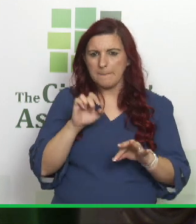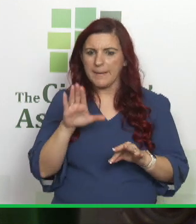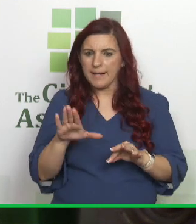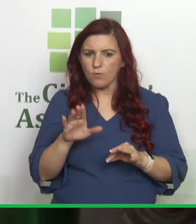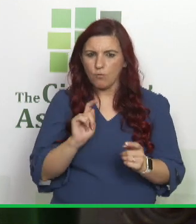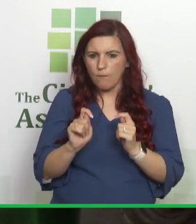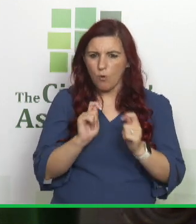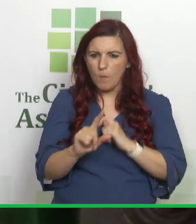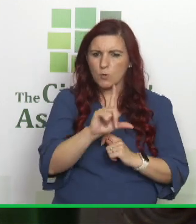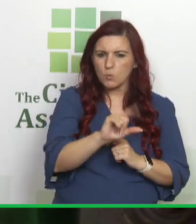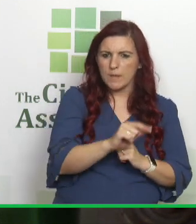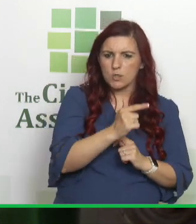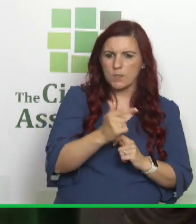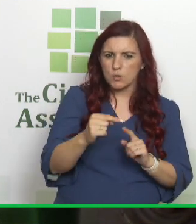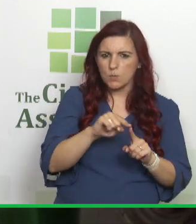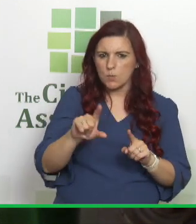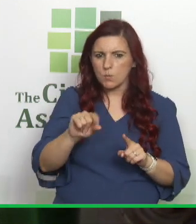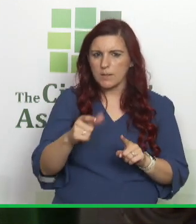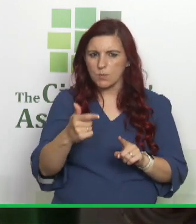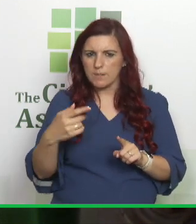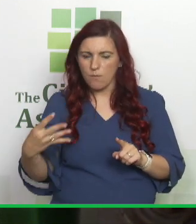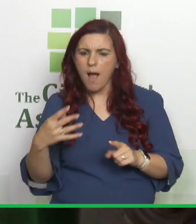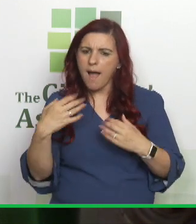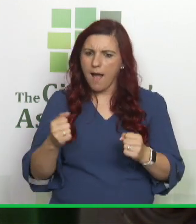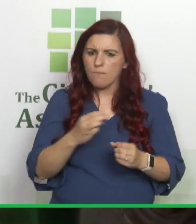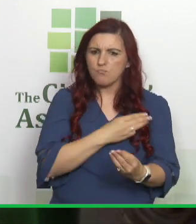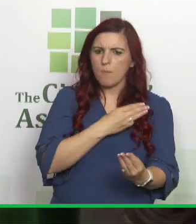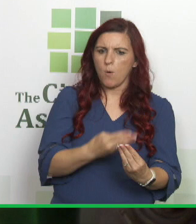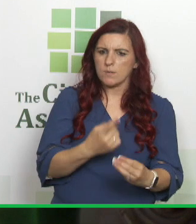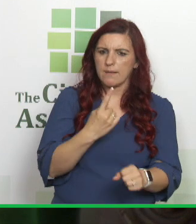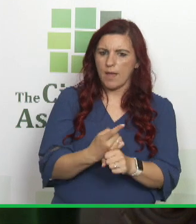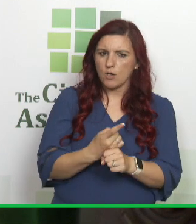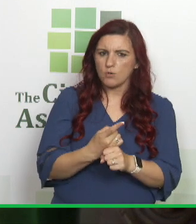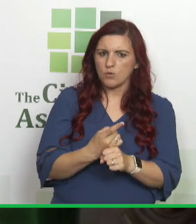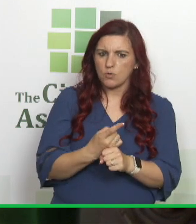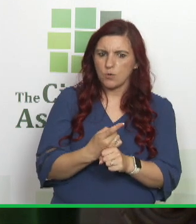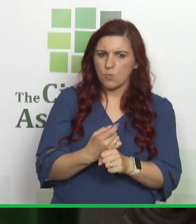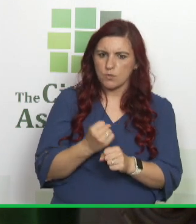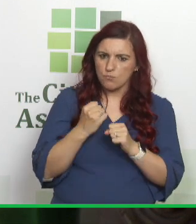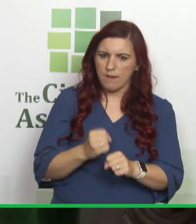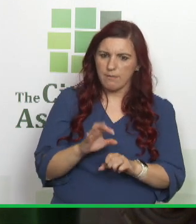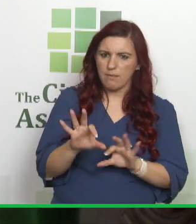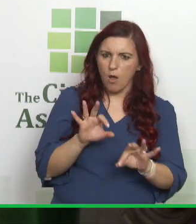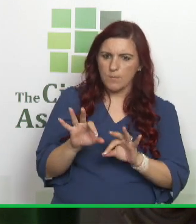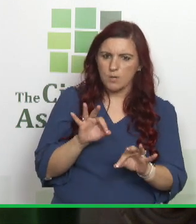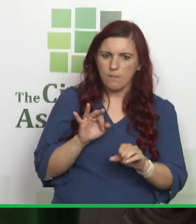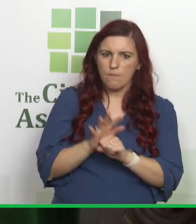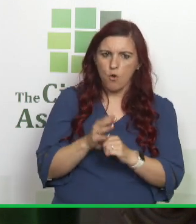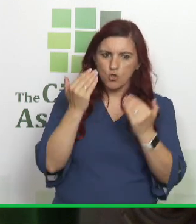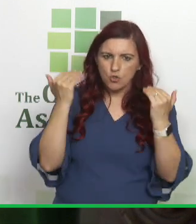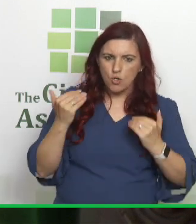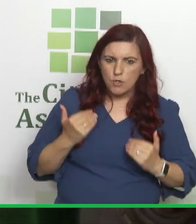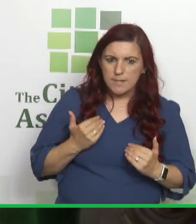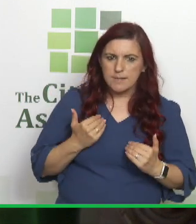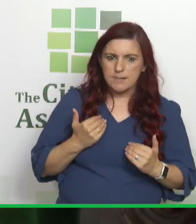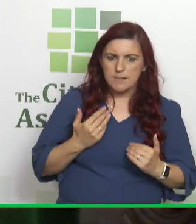to 2024, there are proposals to help strengthen the options available to judges when they are considering cases, to facilitate the effective